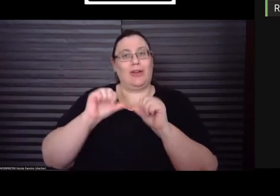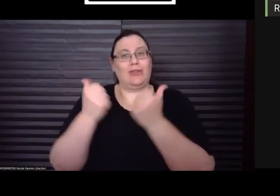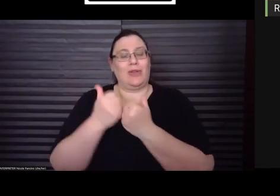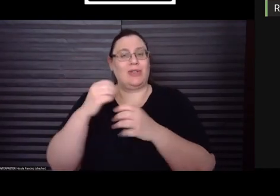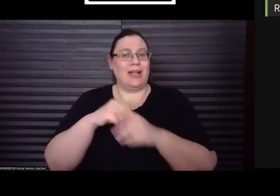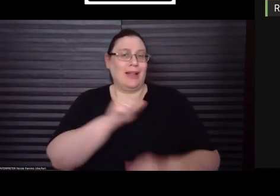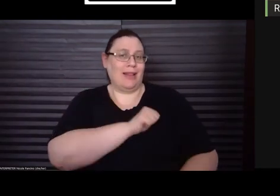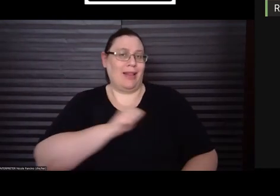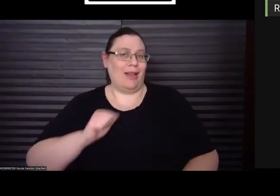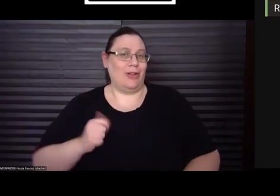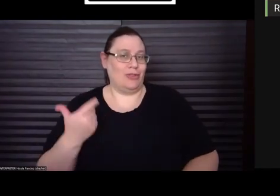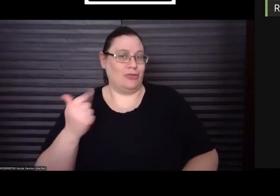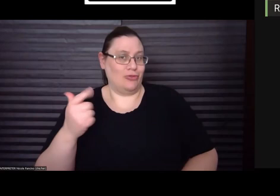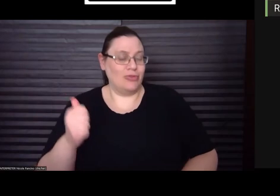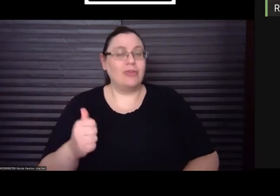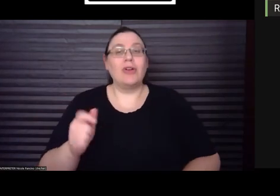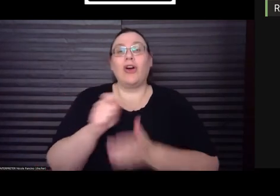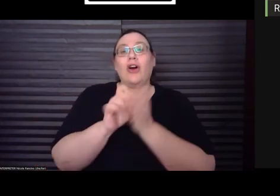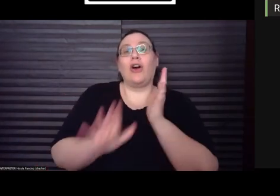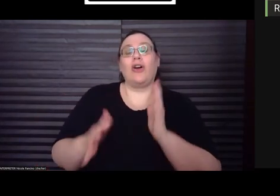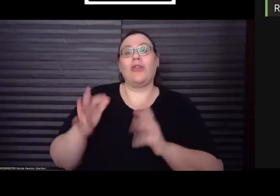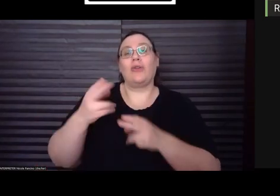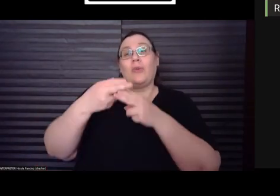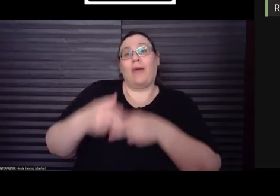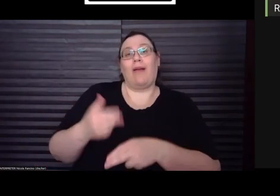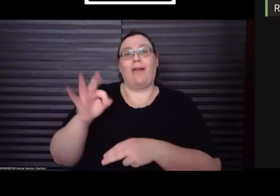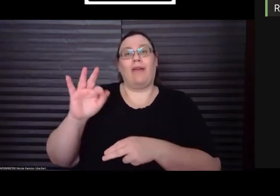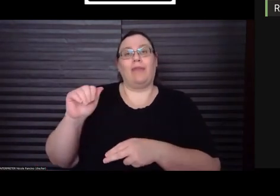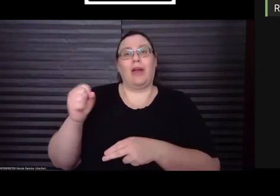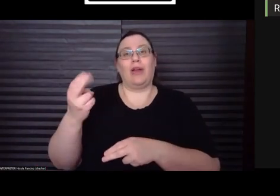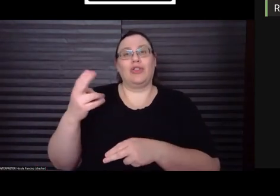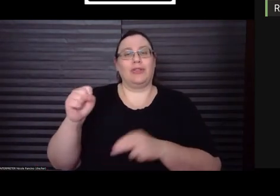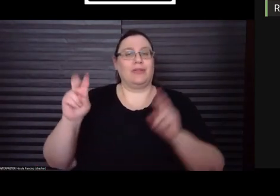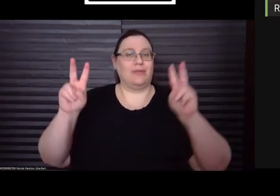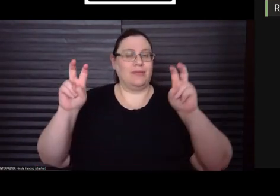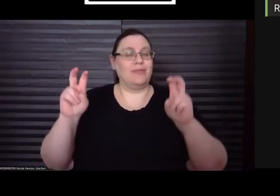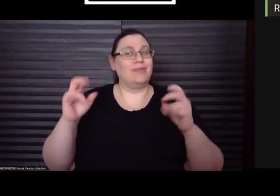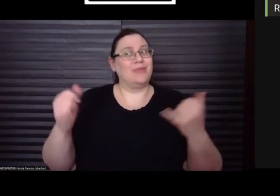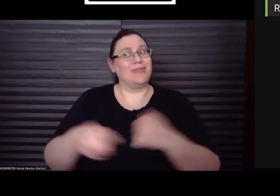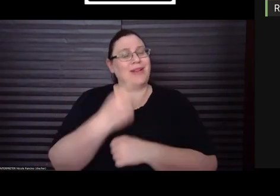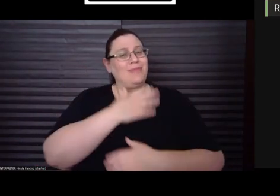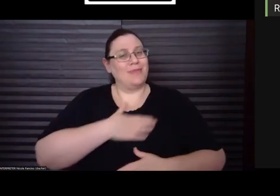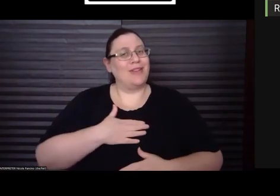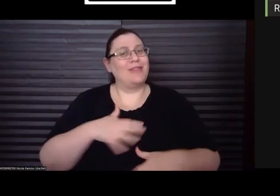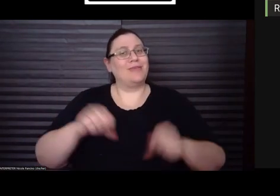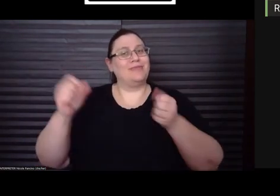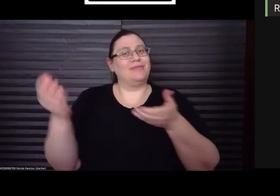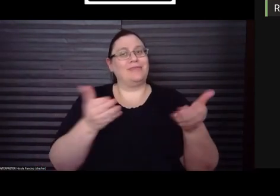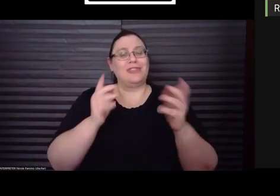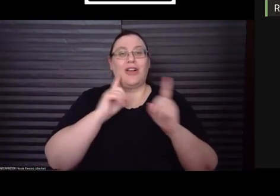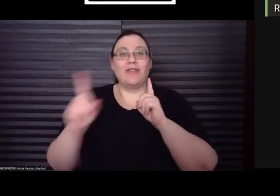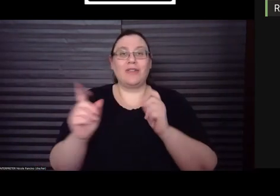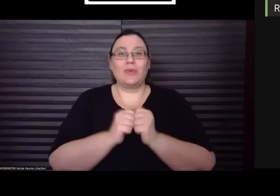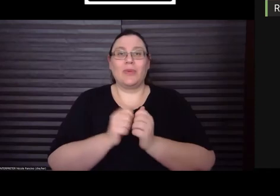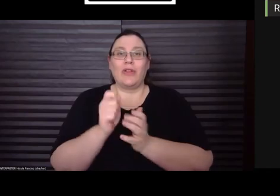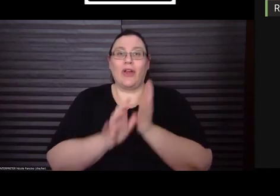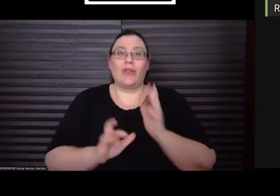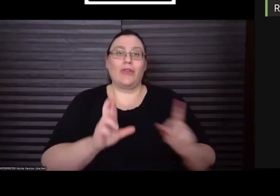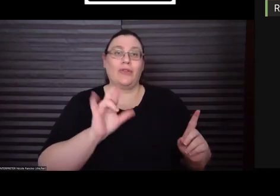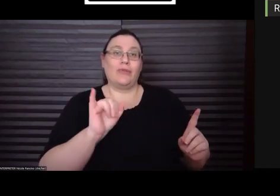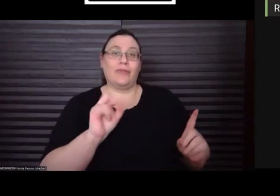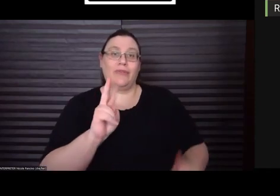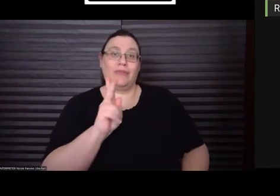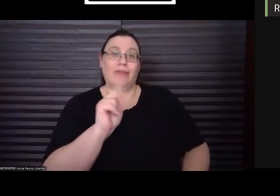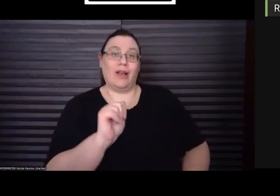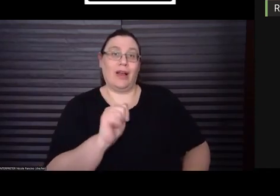Broadleaf Writers Association in Atlanta, Georgia, and the author of The Weight of Ashes. I am pleased today to moderate a conversation with authors Rivka